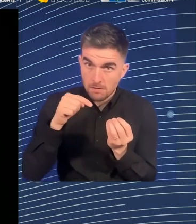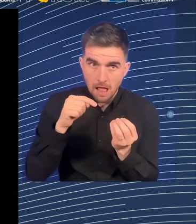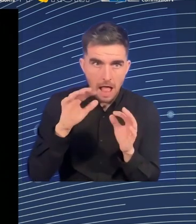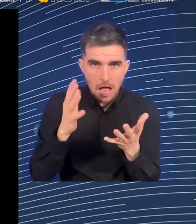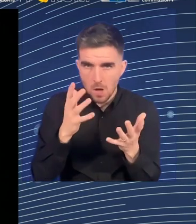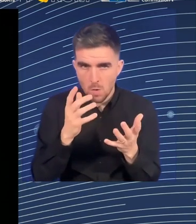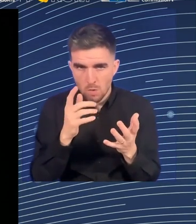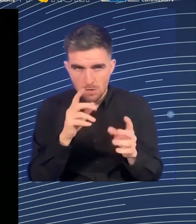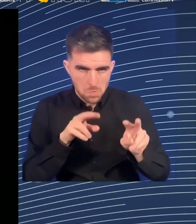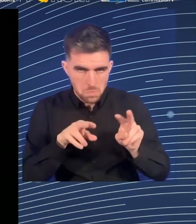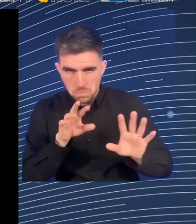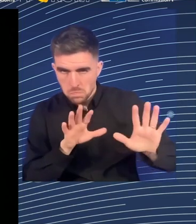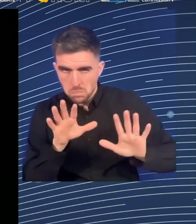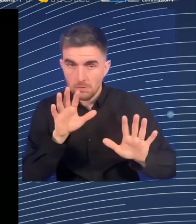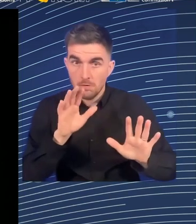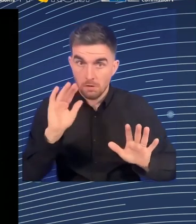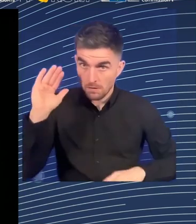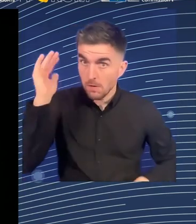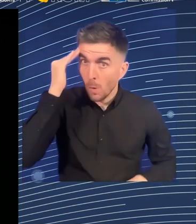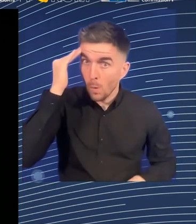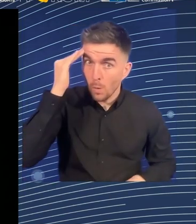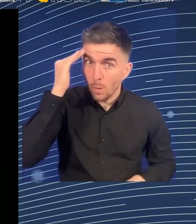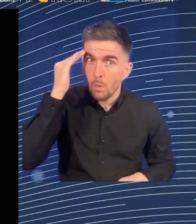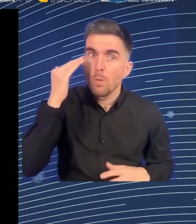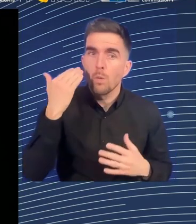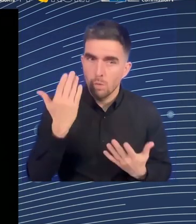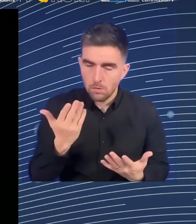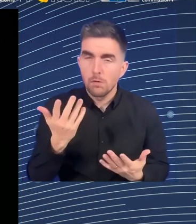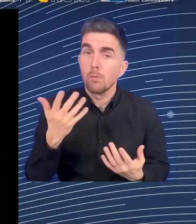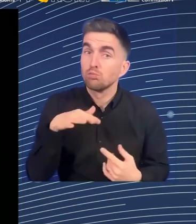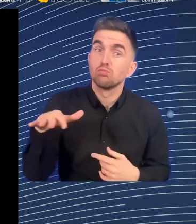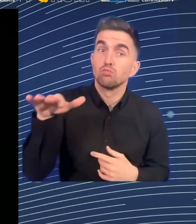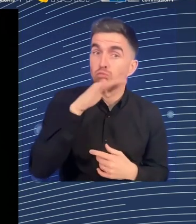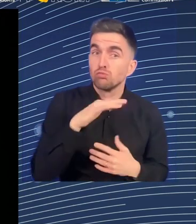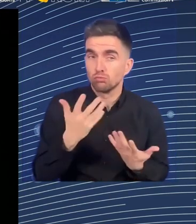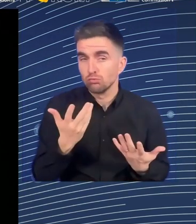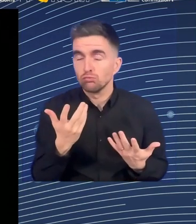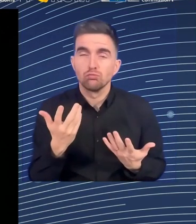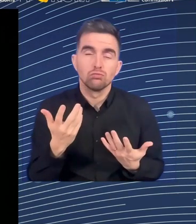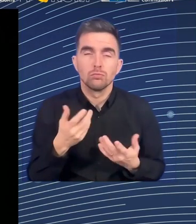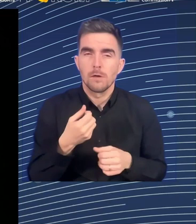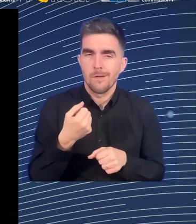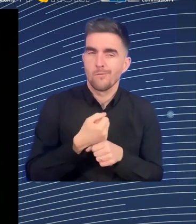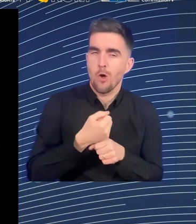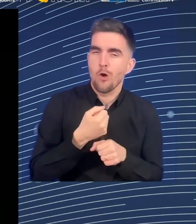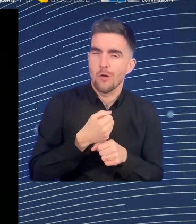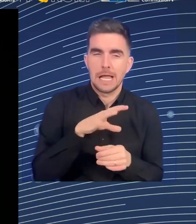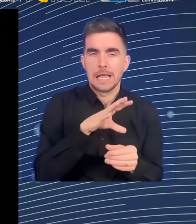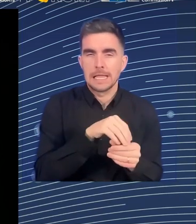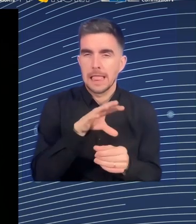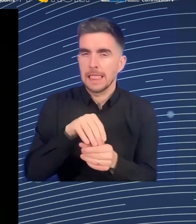be the policies which aims to tackle indeed gender stereotypes. And I think quite a few